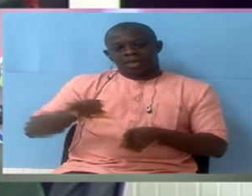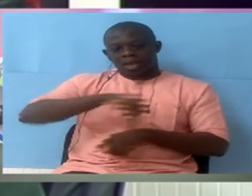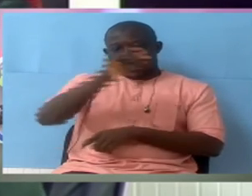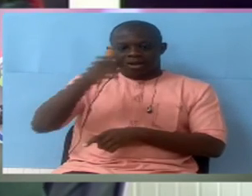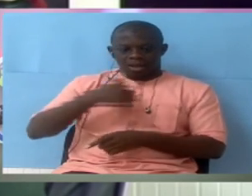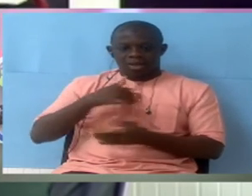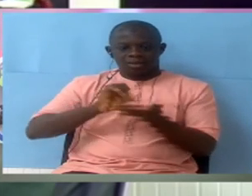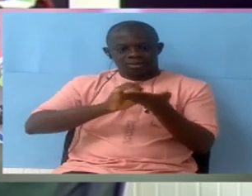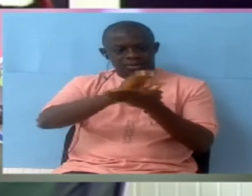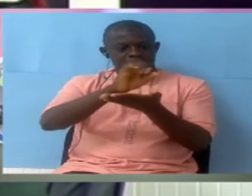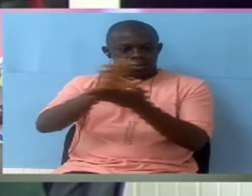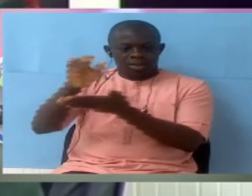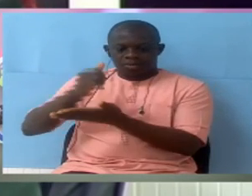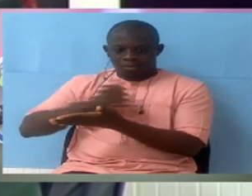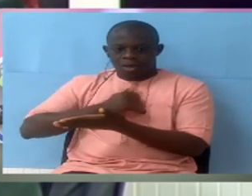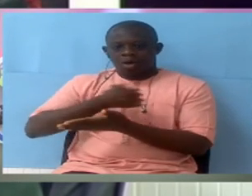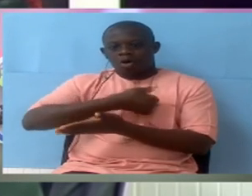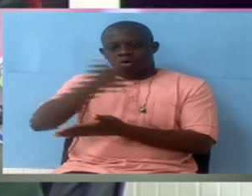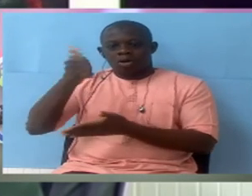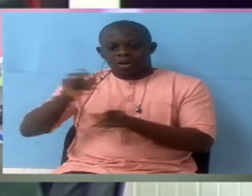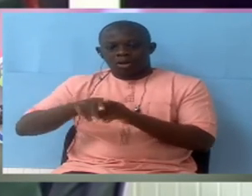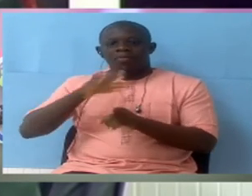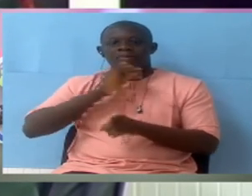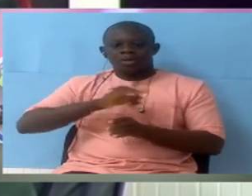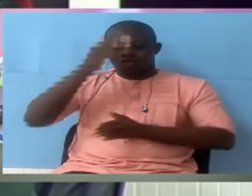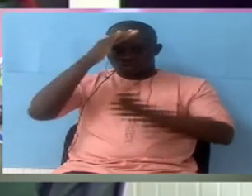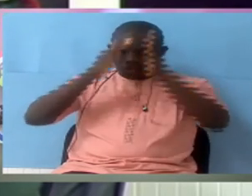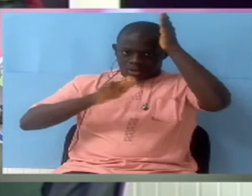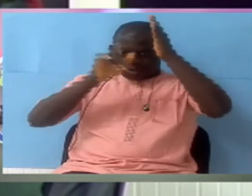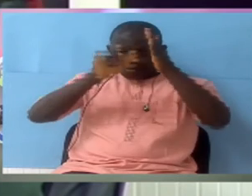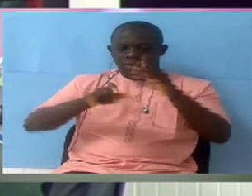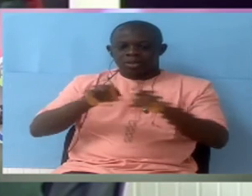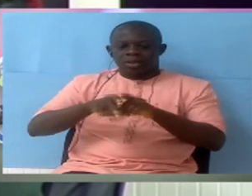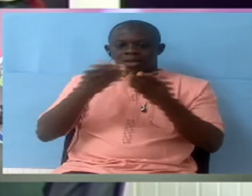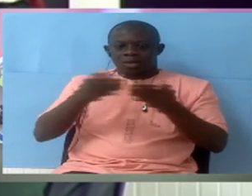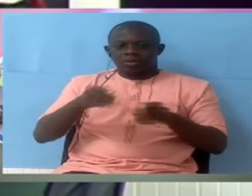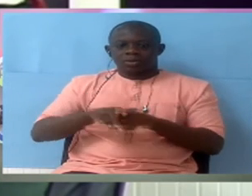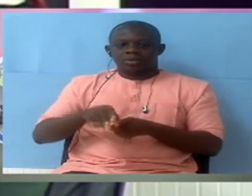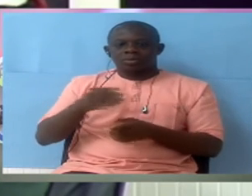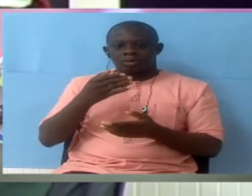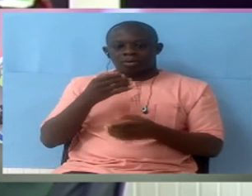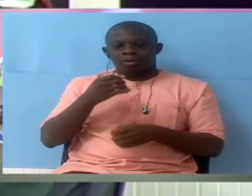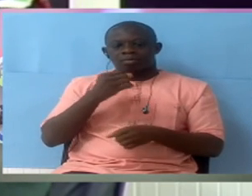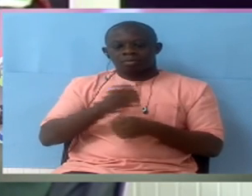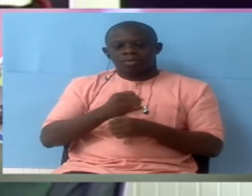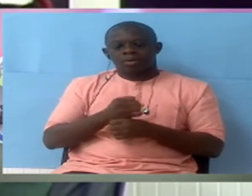instructed my men. Ila dal di digal nak suma nit ñi. They dug the hole